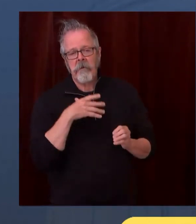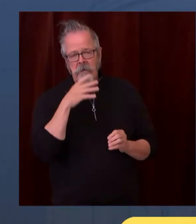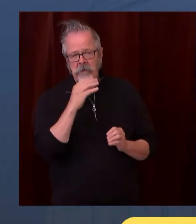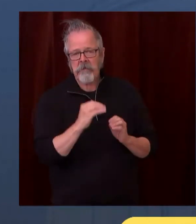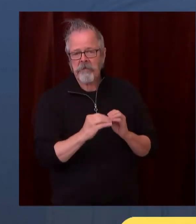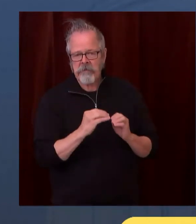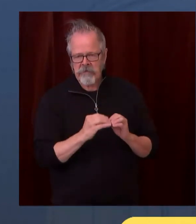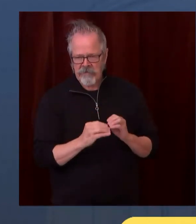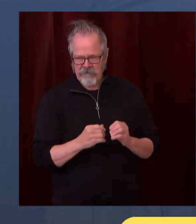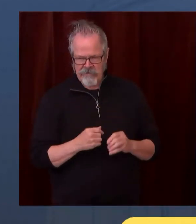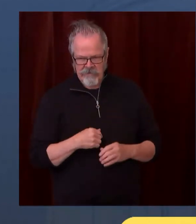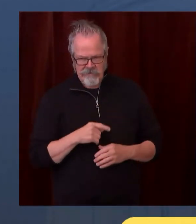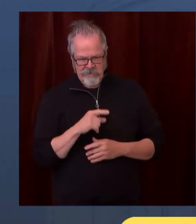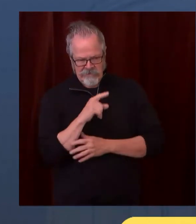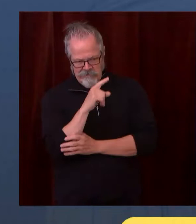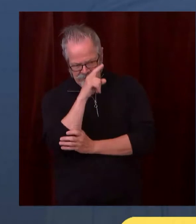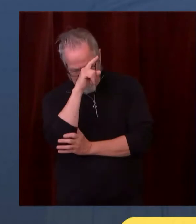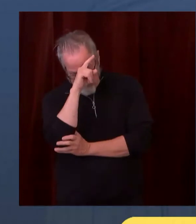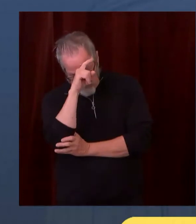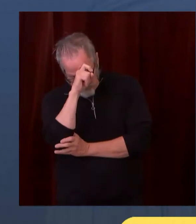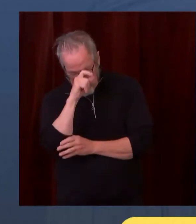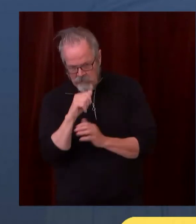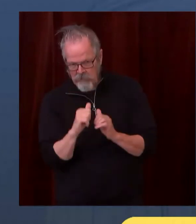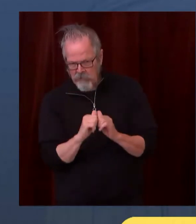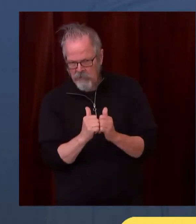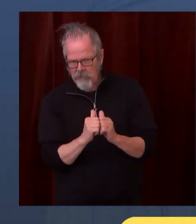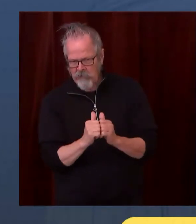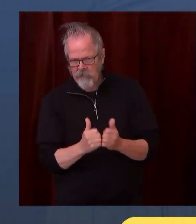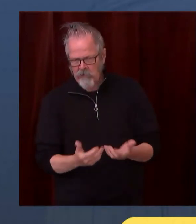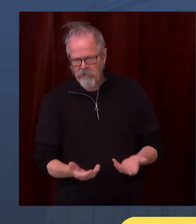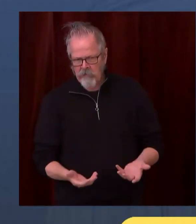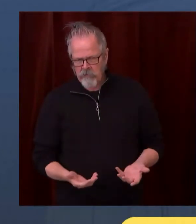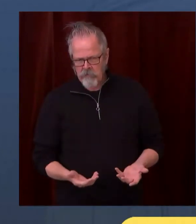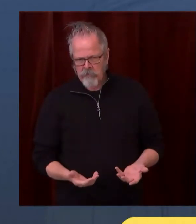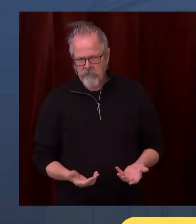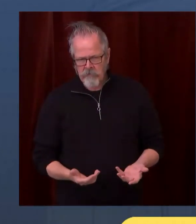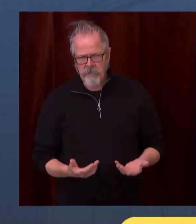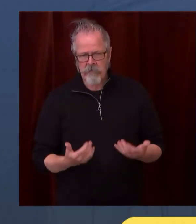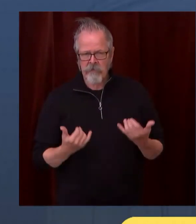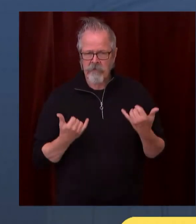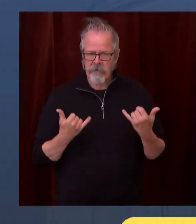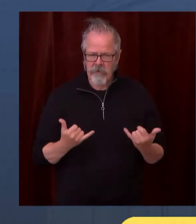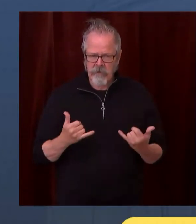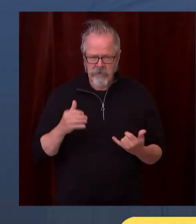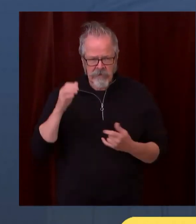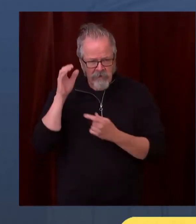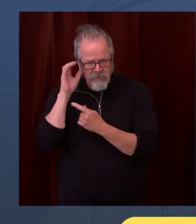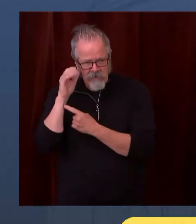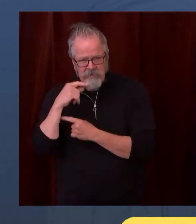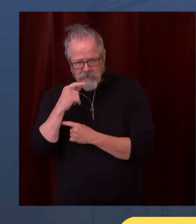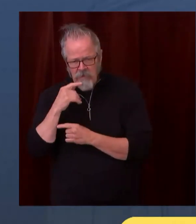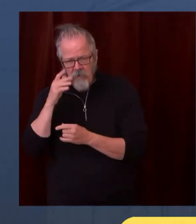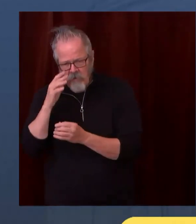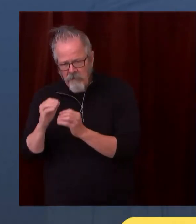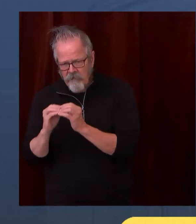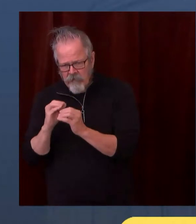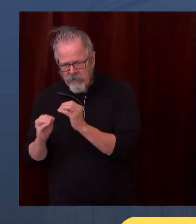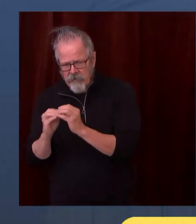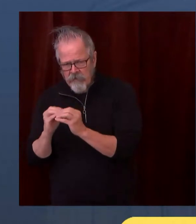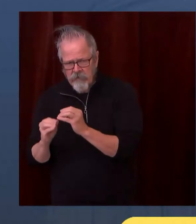of reality, the right decision is to not trust that they are going to fulfill what they say they're going to do,